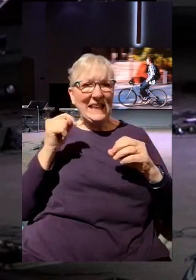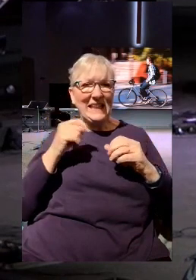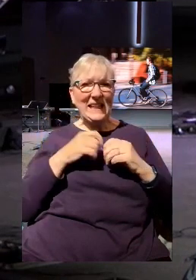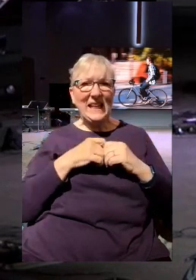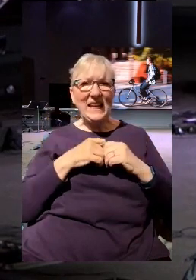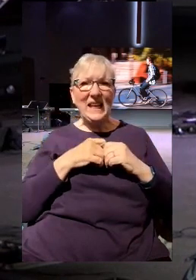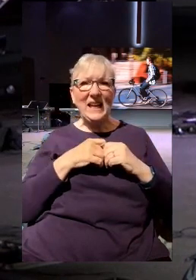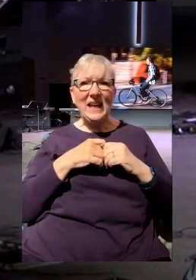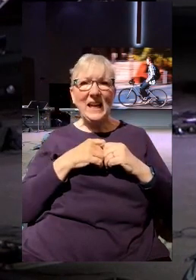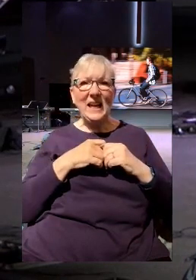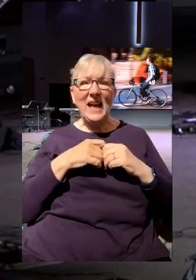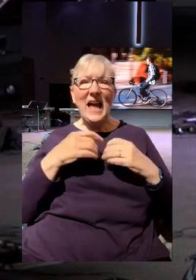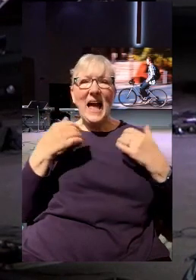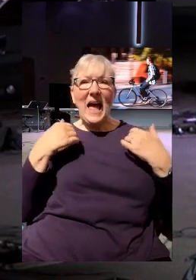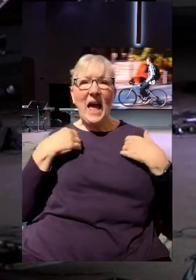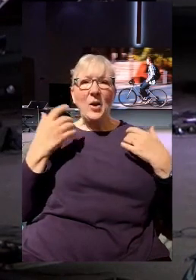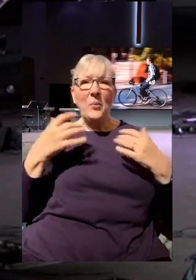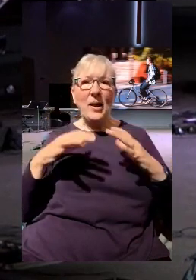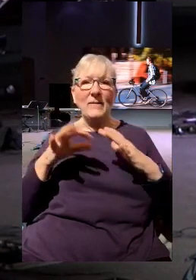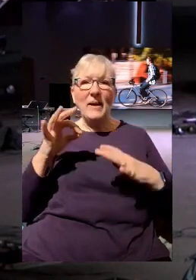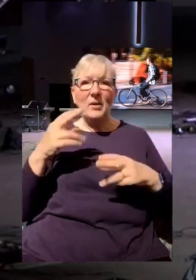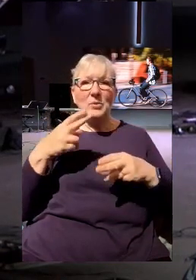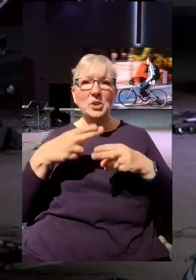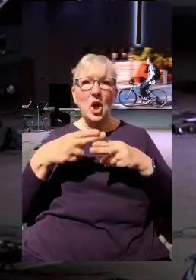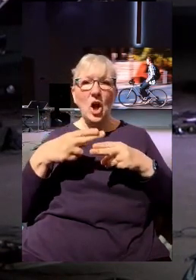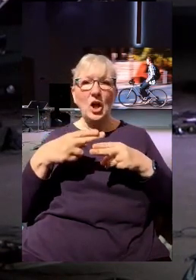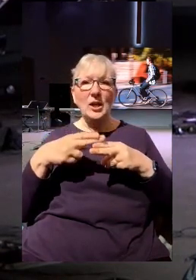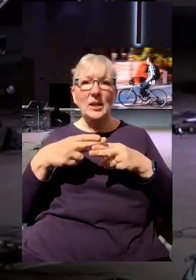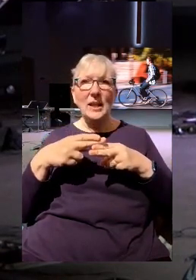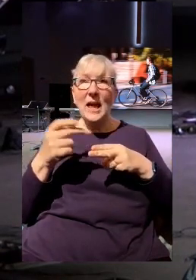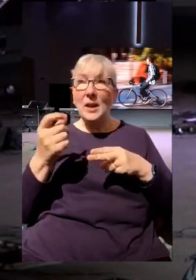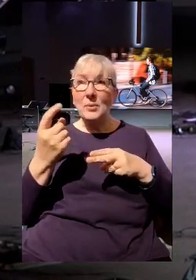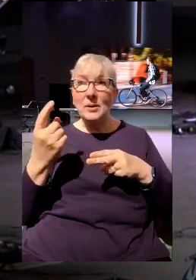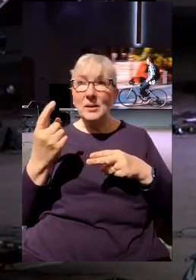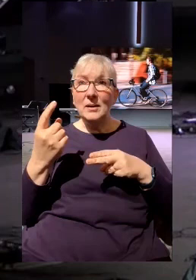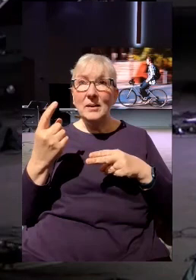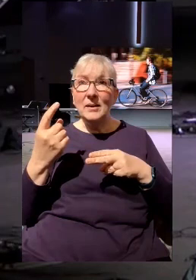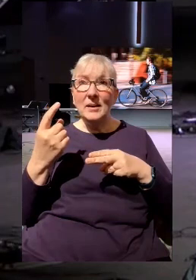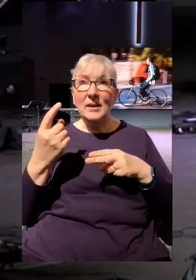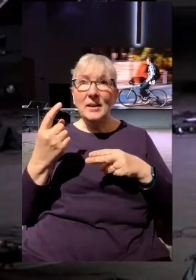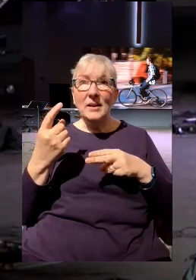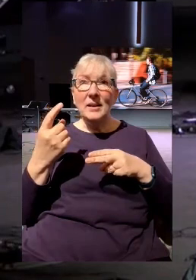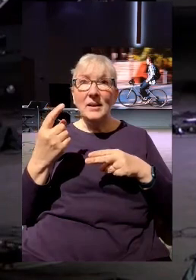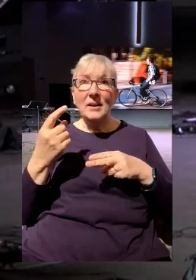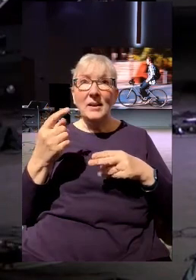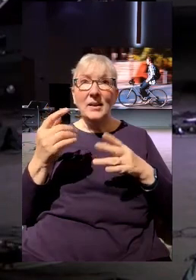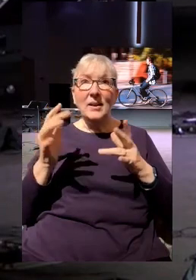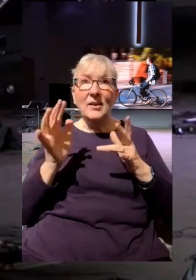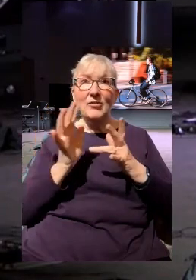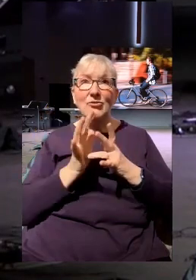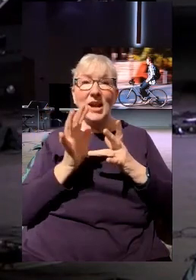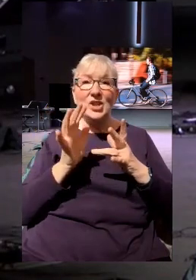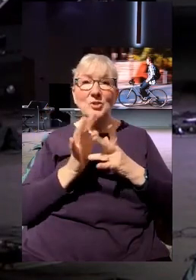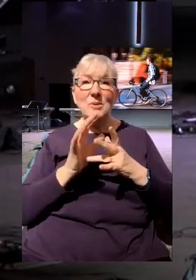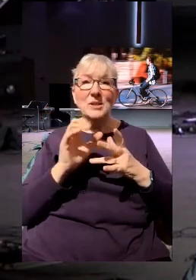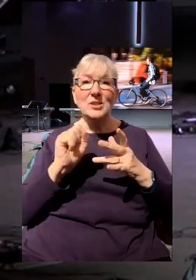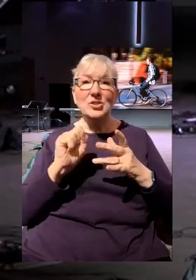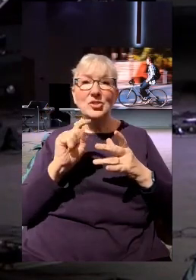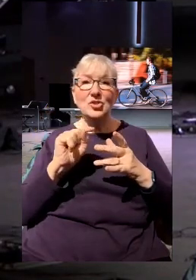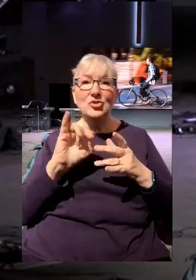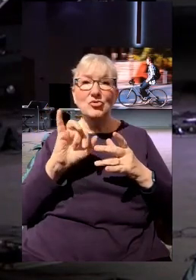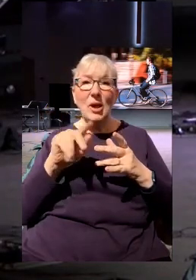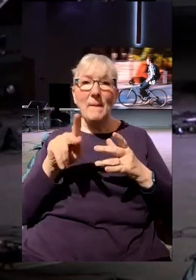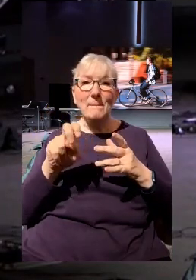I had what I soon discovered was called, anyone? The freshman stripe.